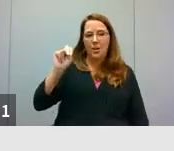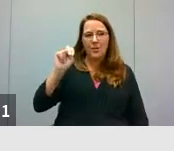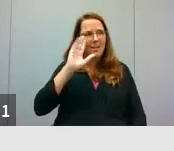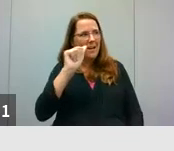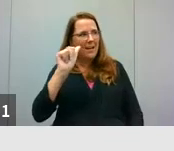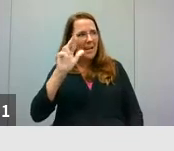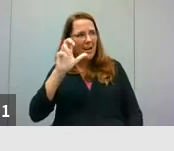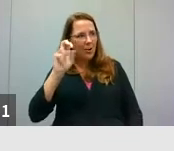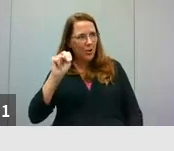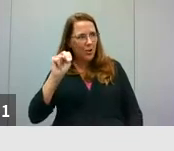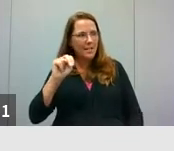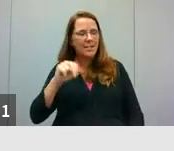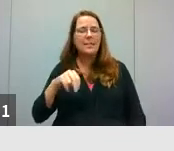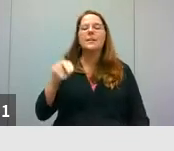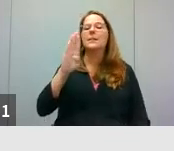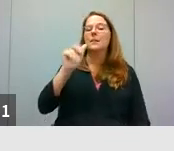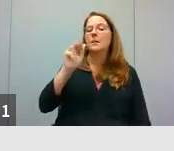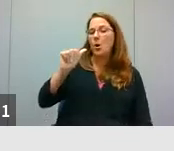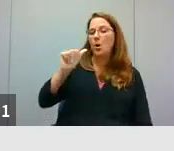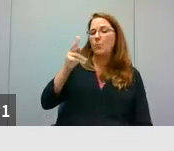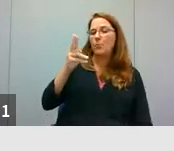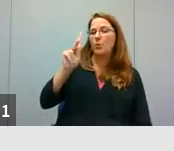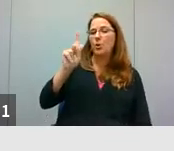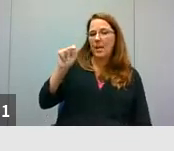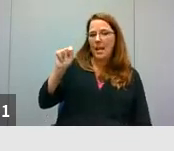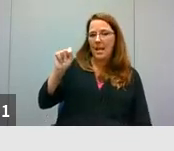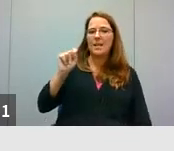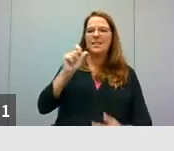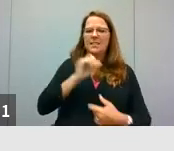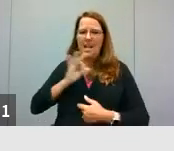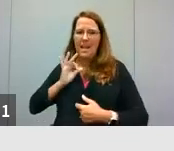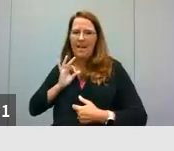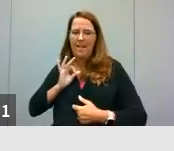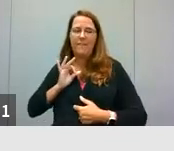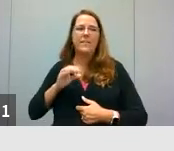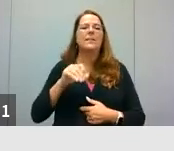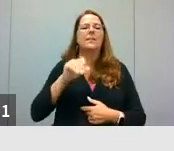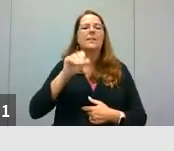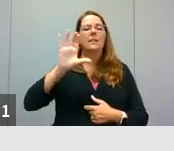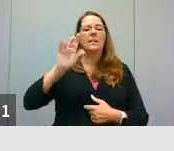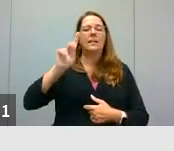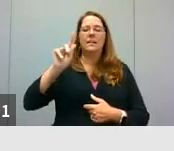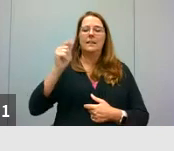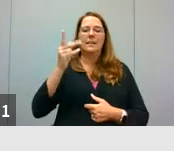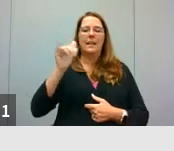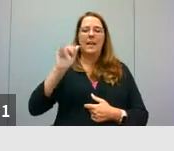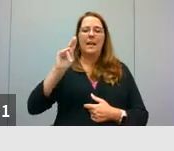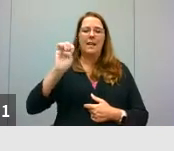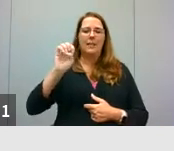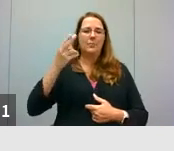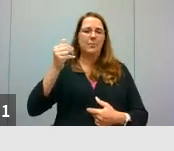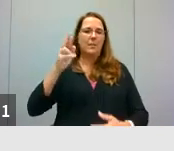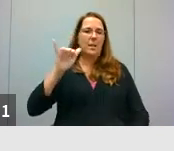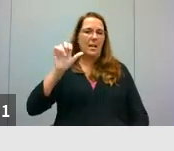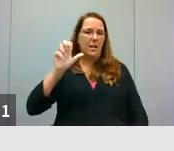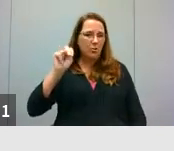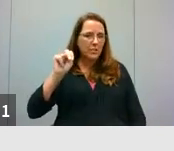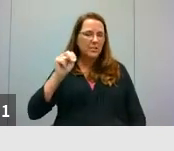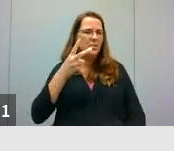Erin. We have Barbara Burkett, staff. We have Catherine Harrison. You'll